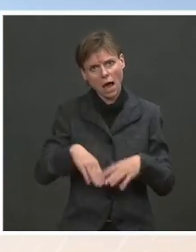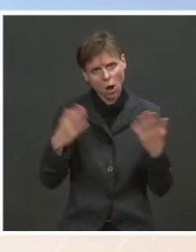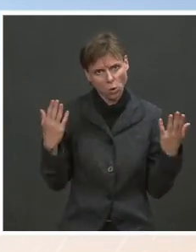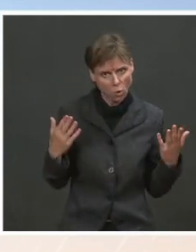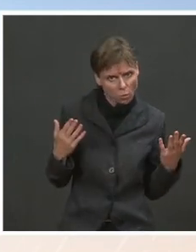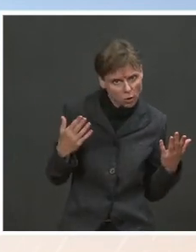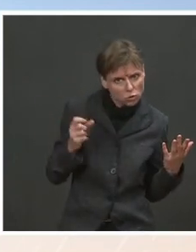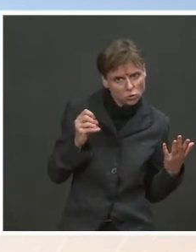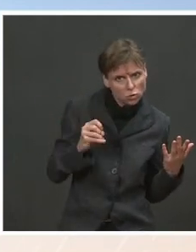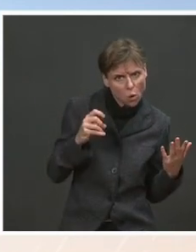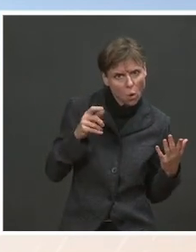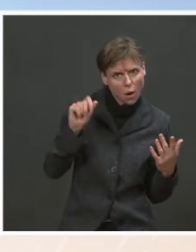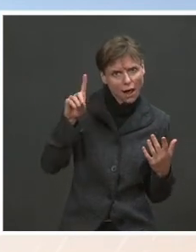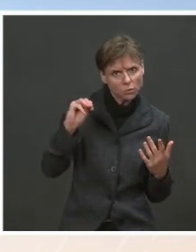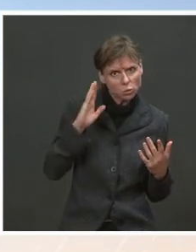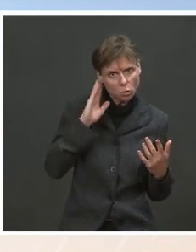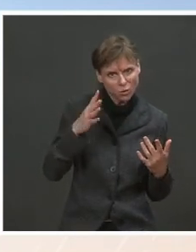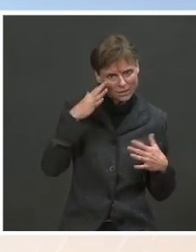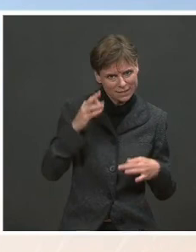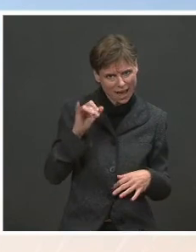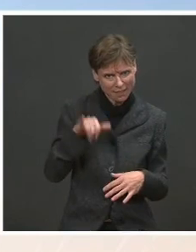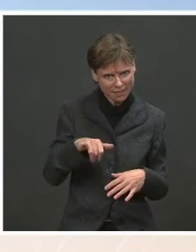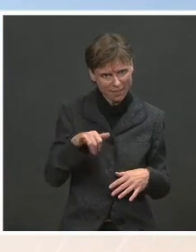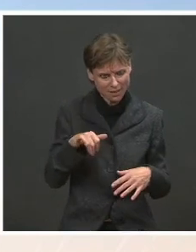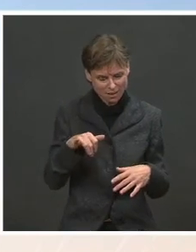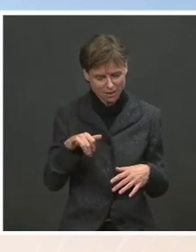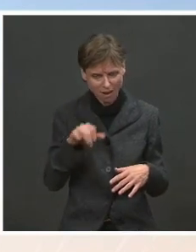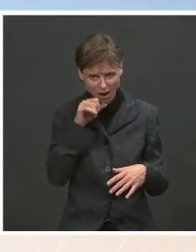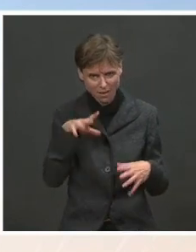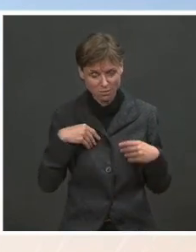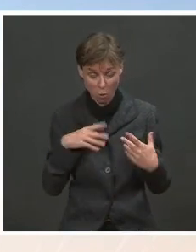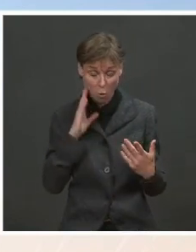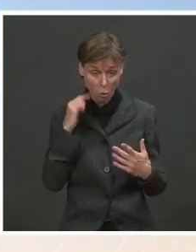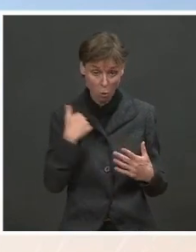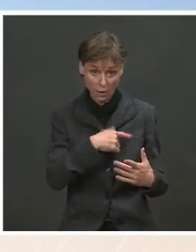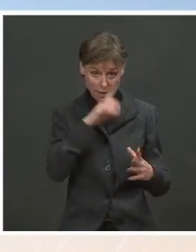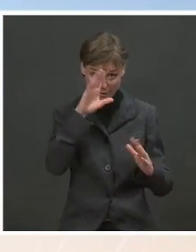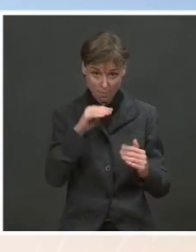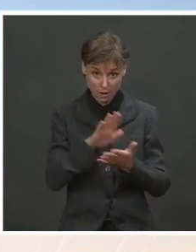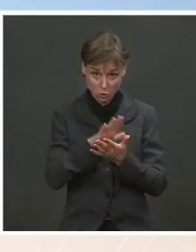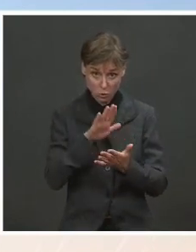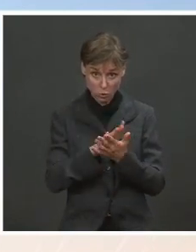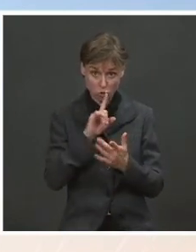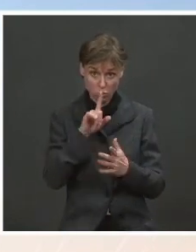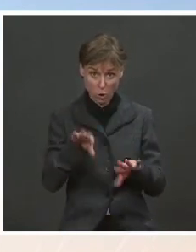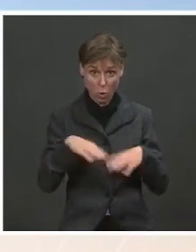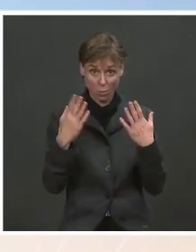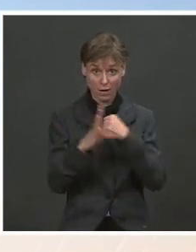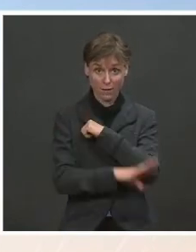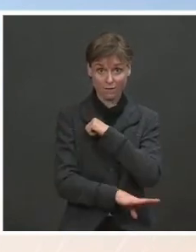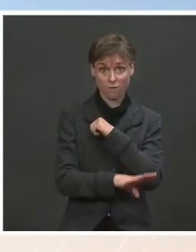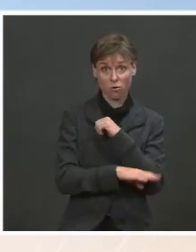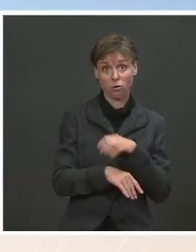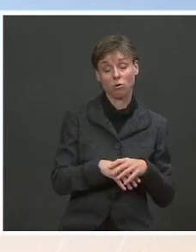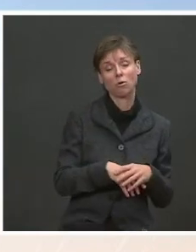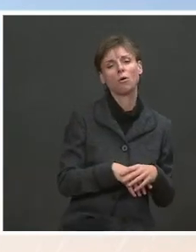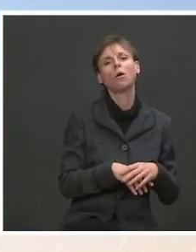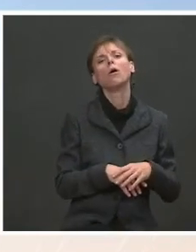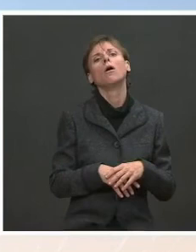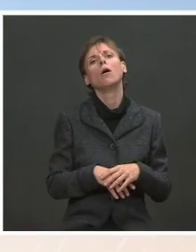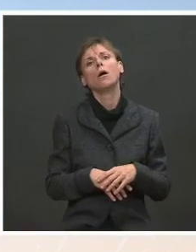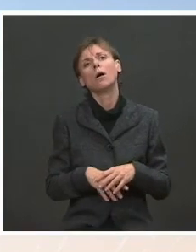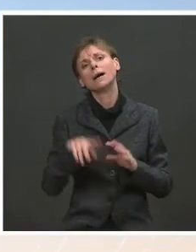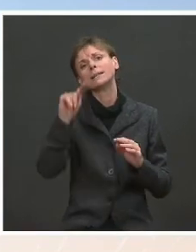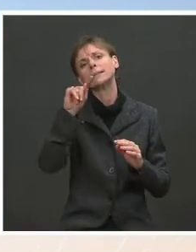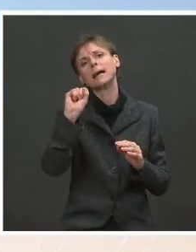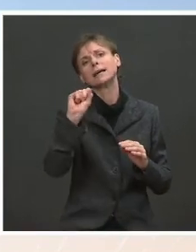unacceptable? We certainly expect schools to be open in the fall. Go. On Okay. airports? Yep. TSA